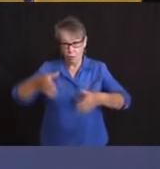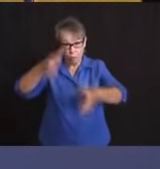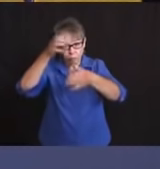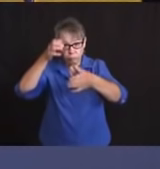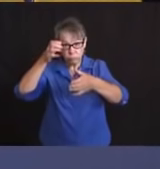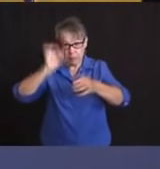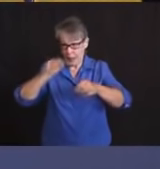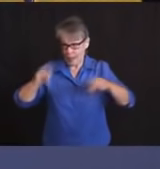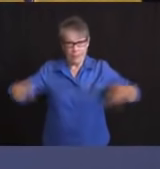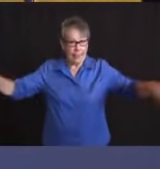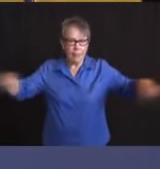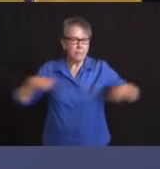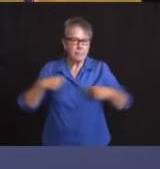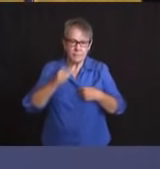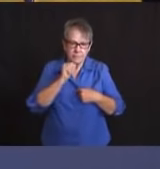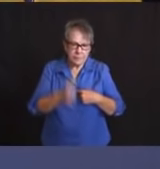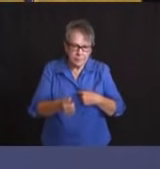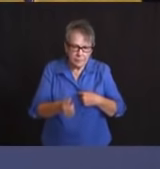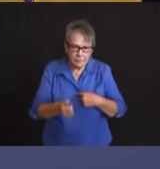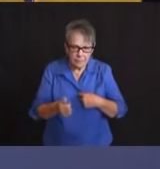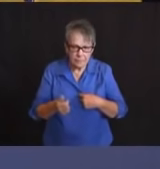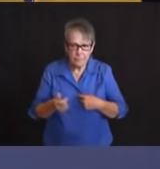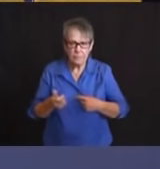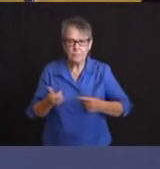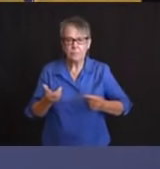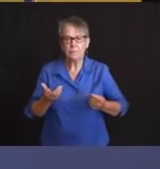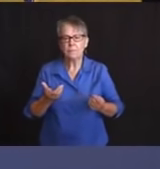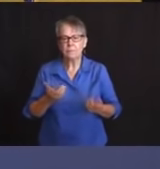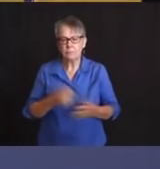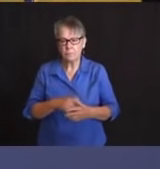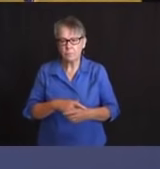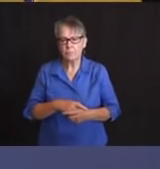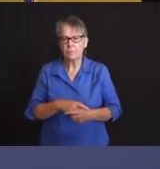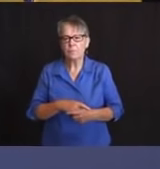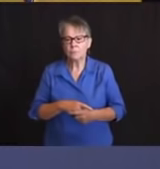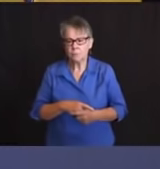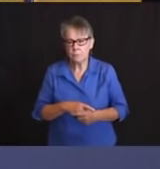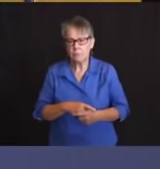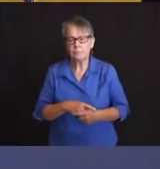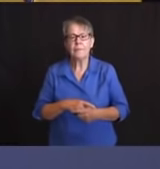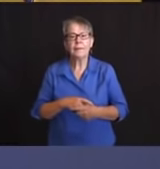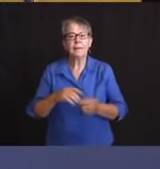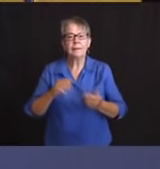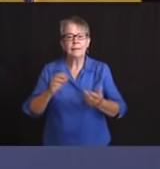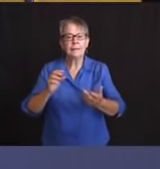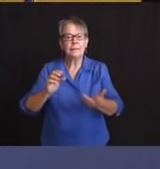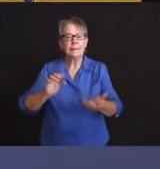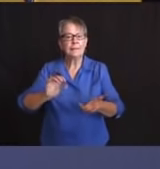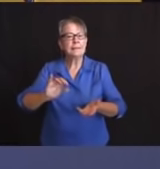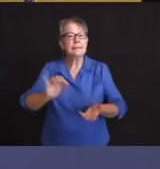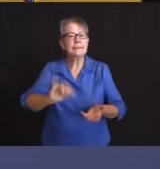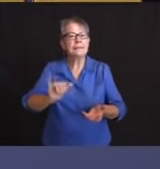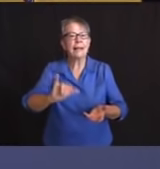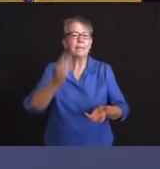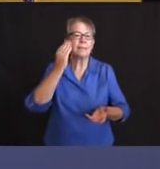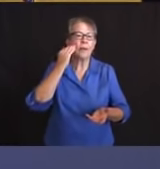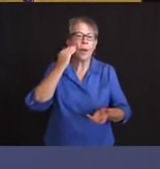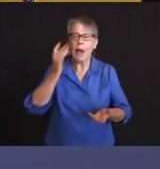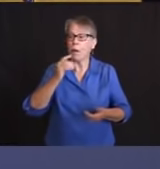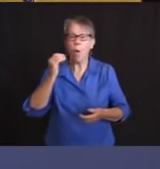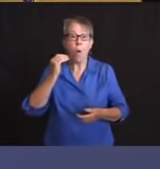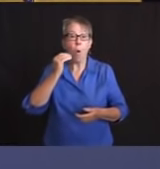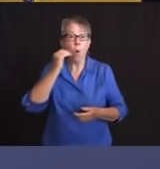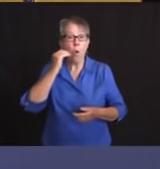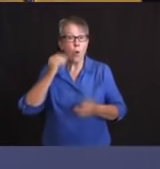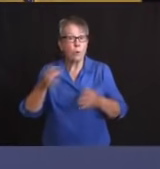it's a home pregnancy test. You take it, and you know within a minute or two, and it's available off the shelf.